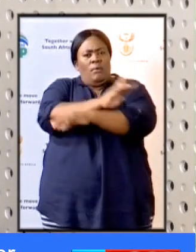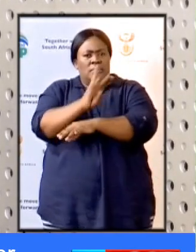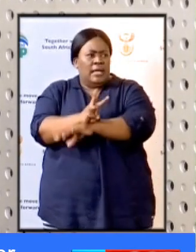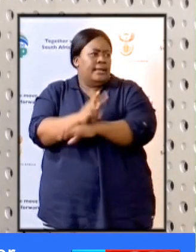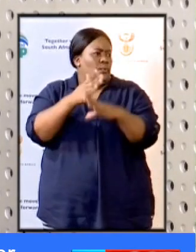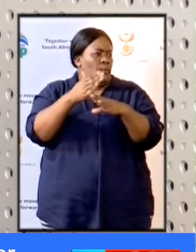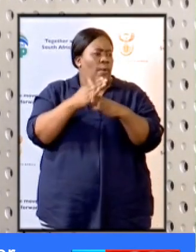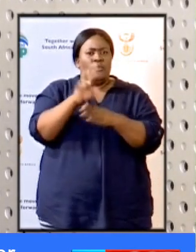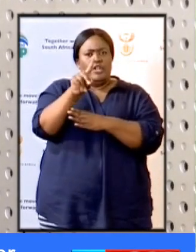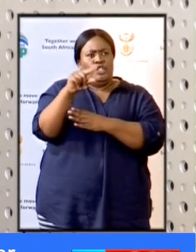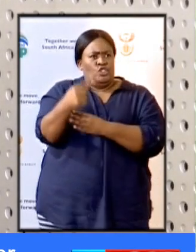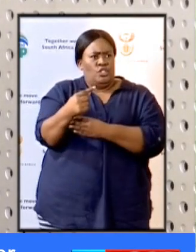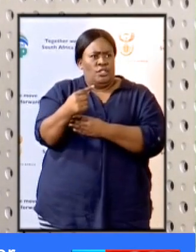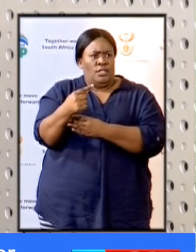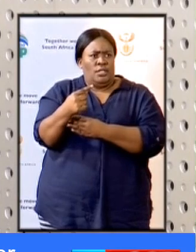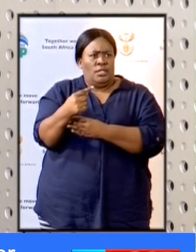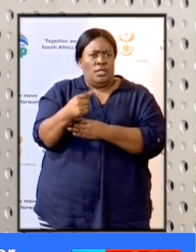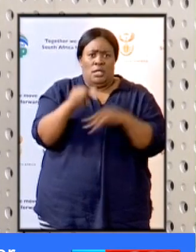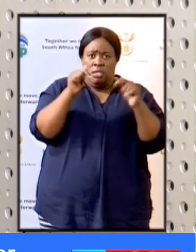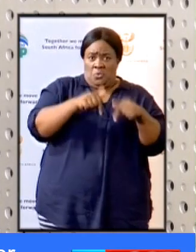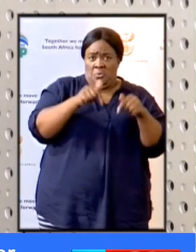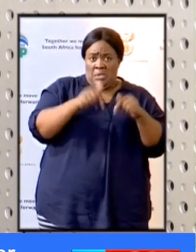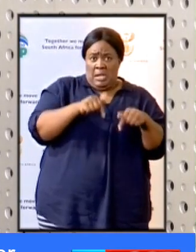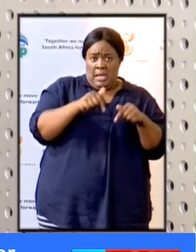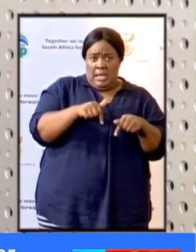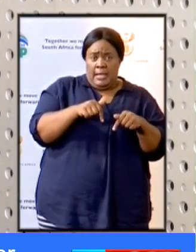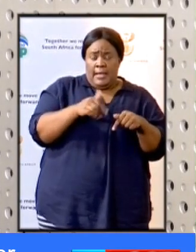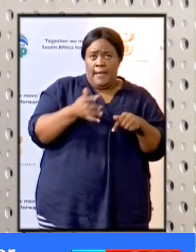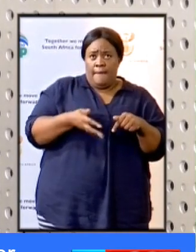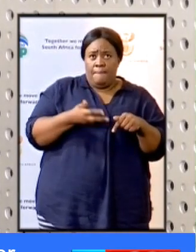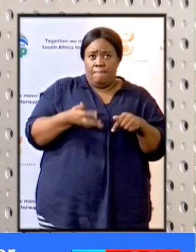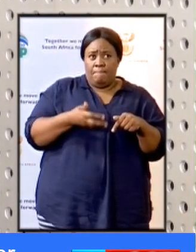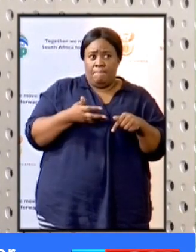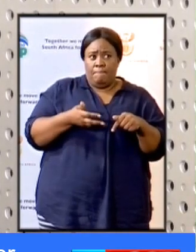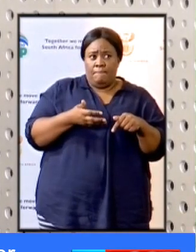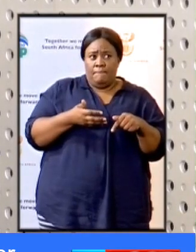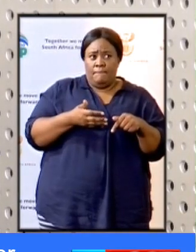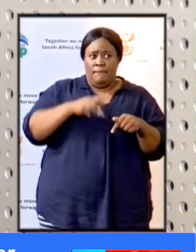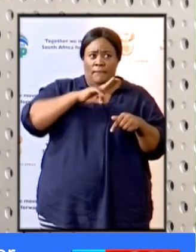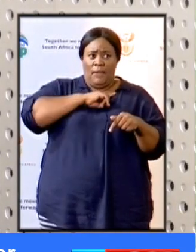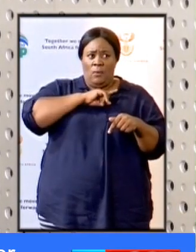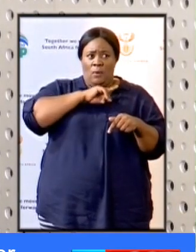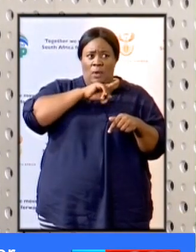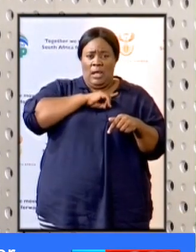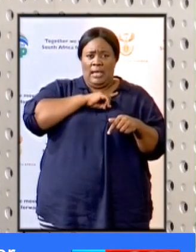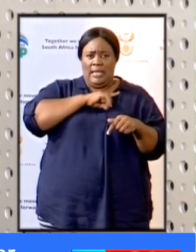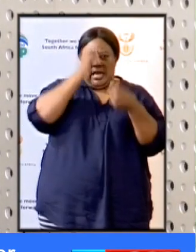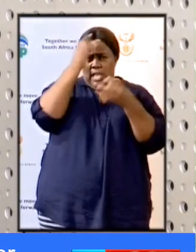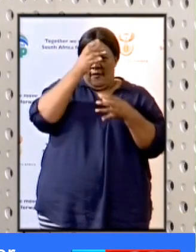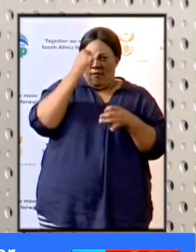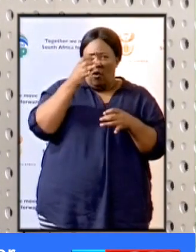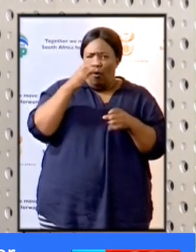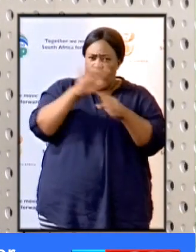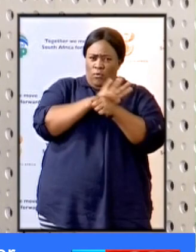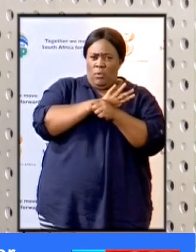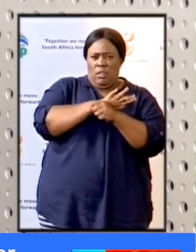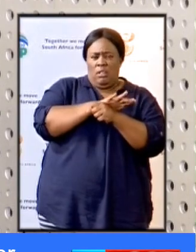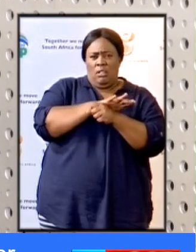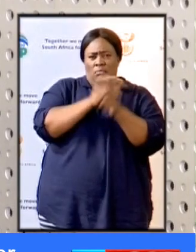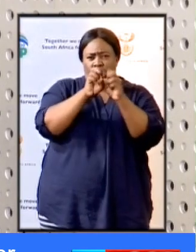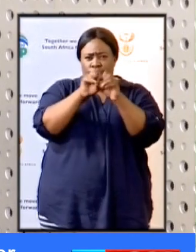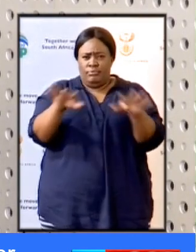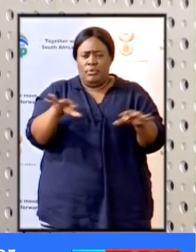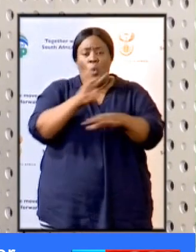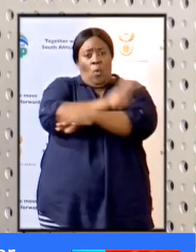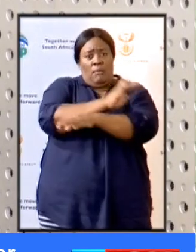DG to put today's because I can't give all the the details here on our website, and people can